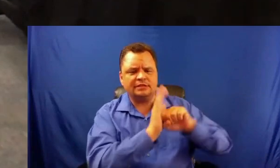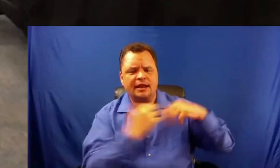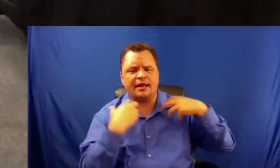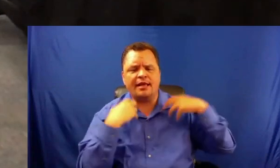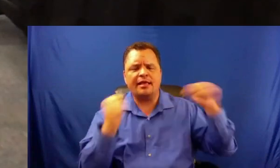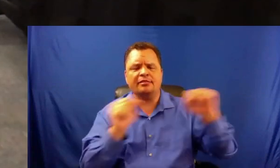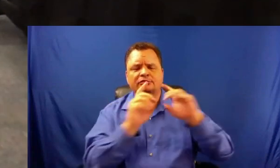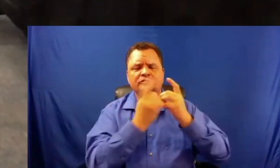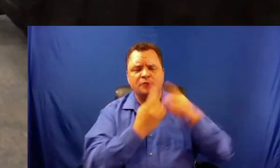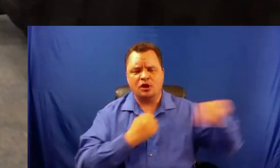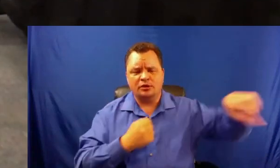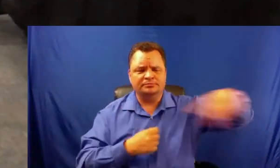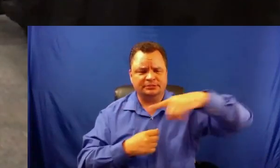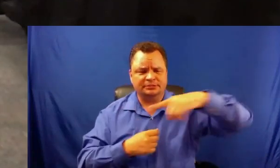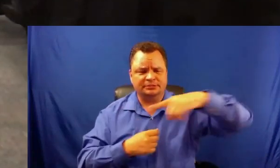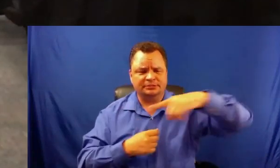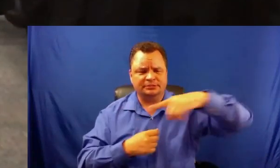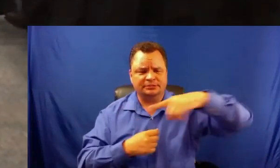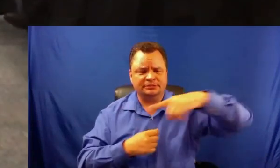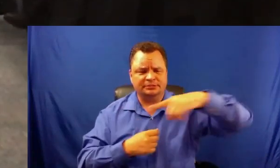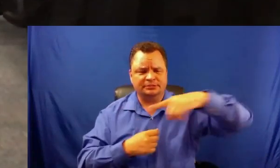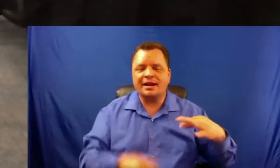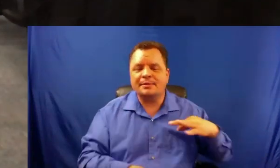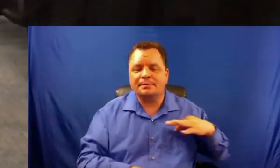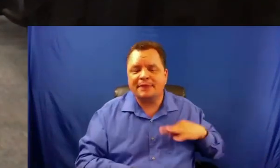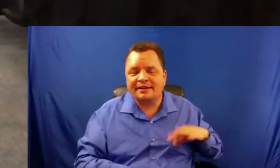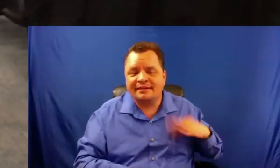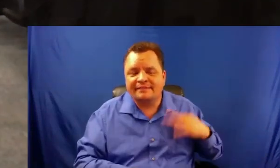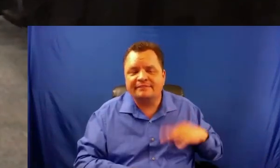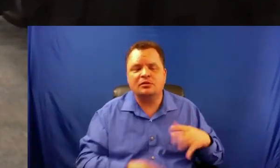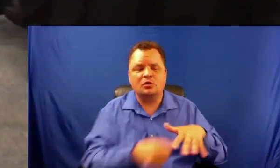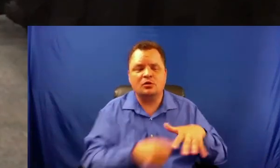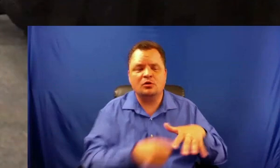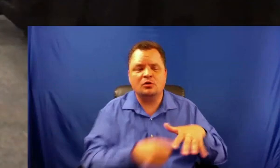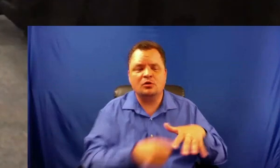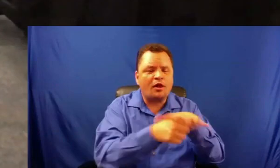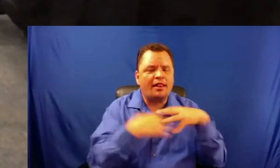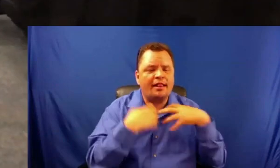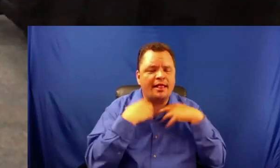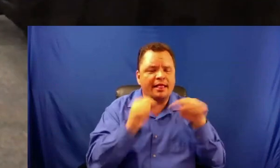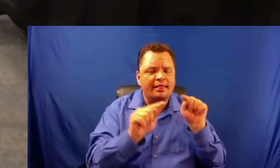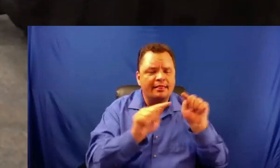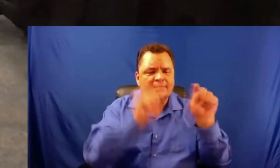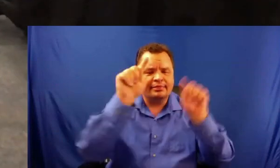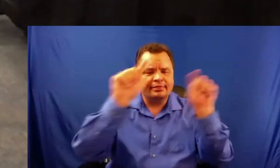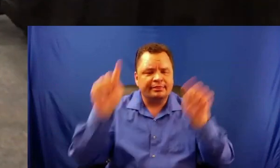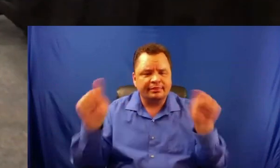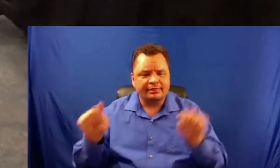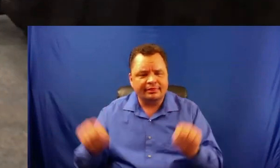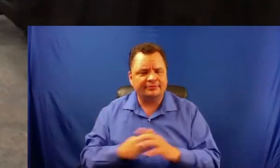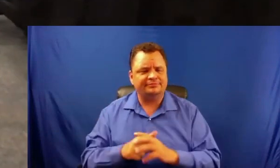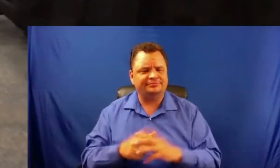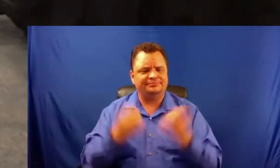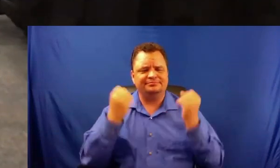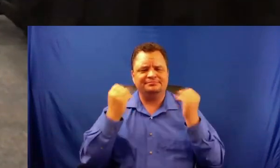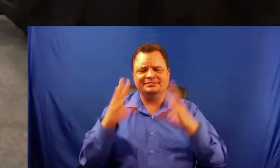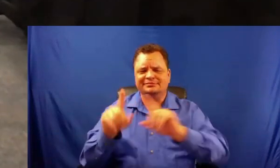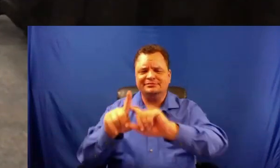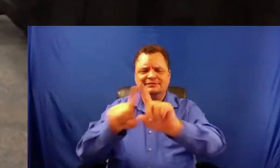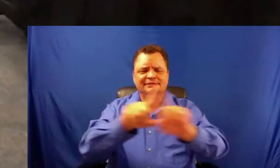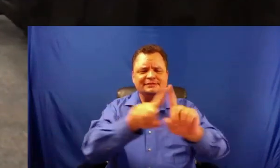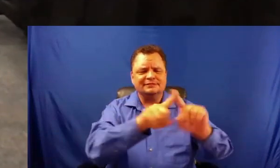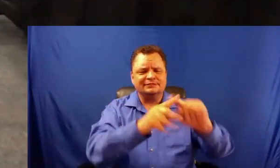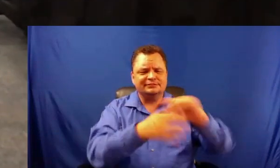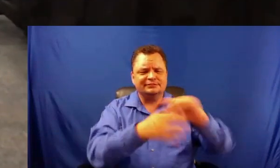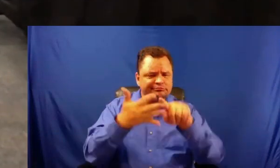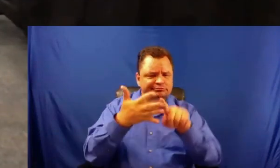provides benefit to our local health department in so many ways. And the fact that you can just call them